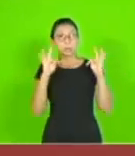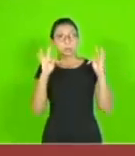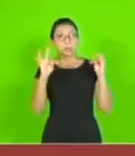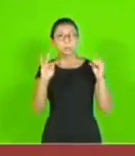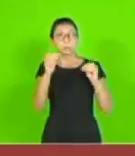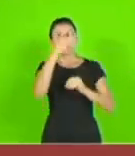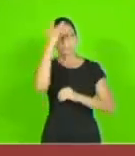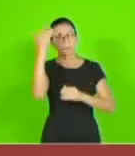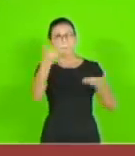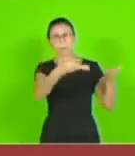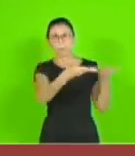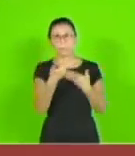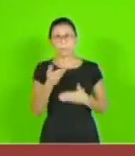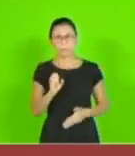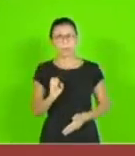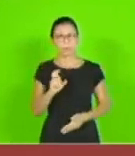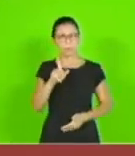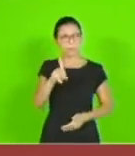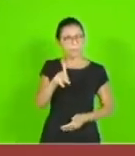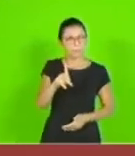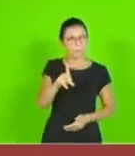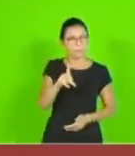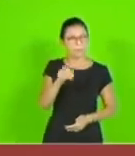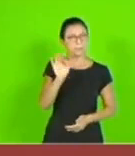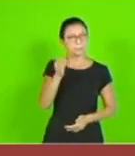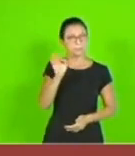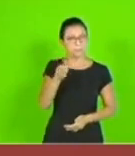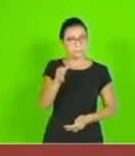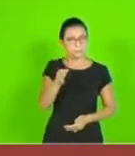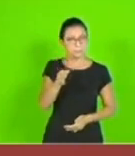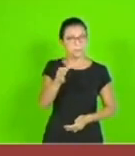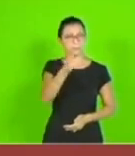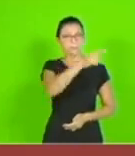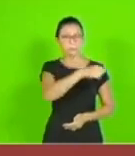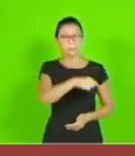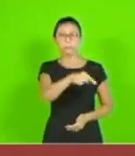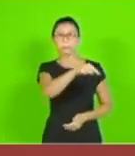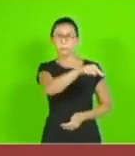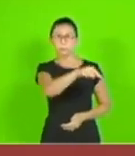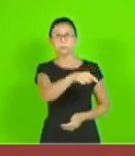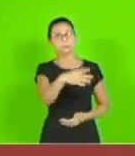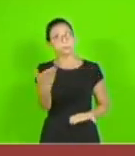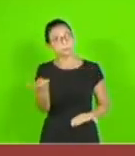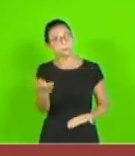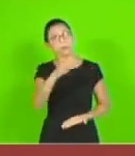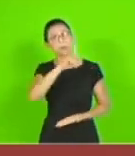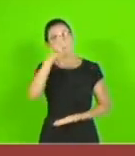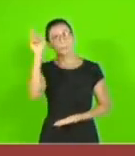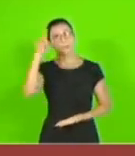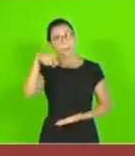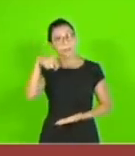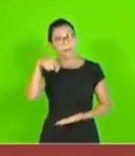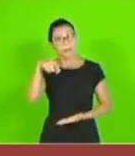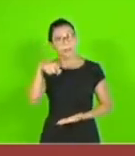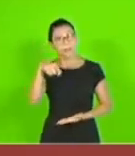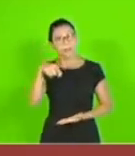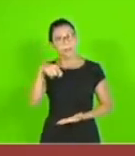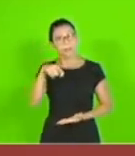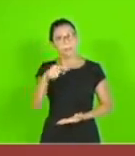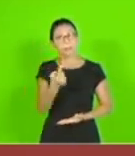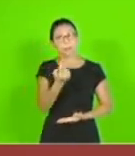Everyone was invited to this wedding, right? So, all. The blessing is for